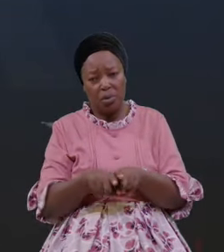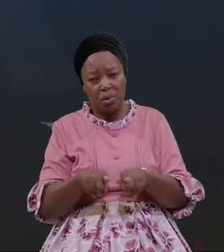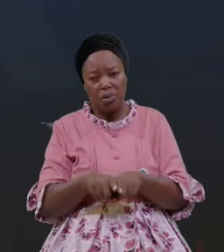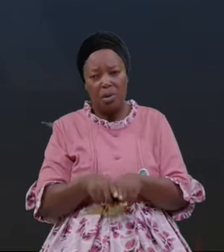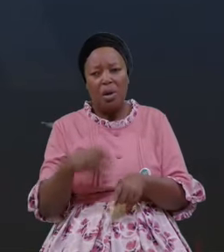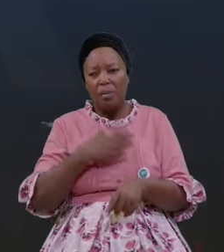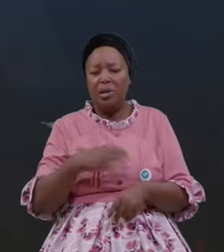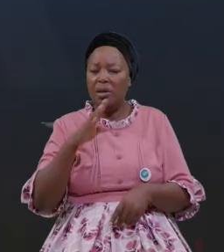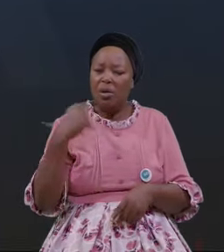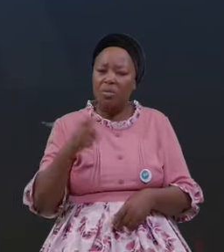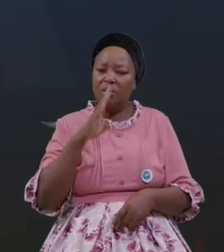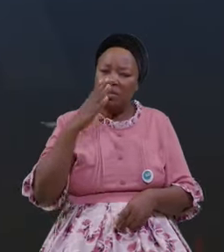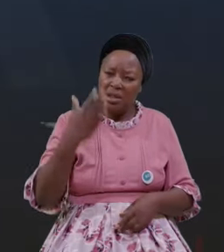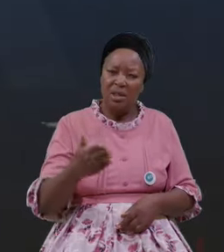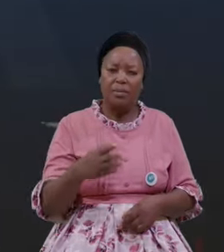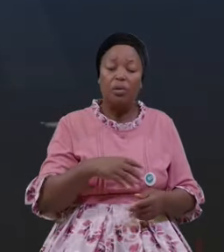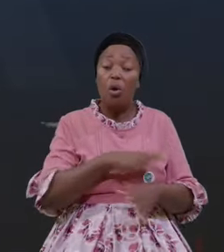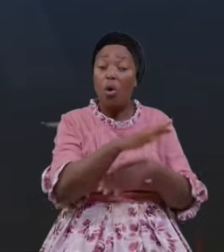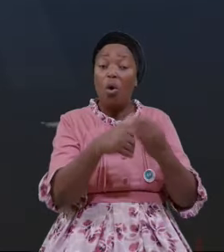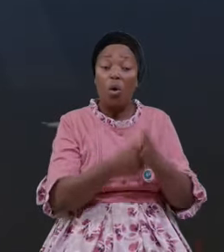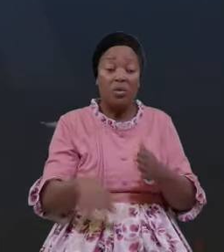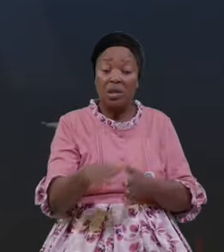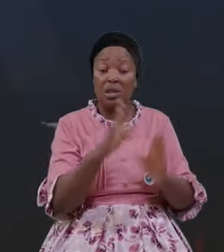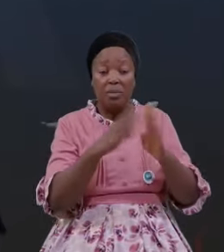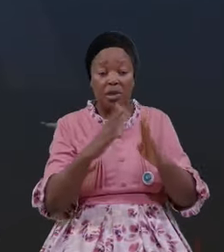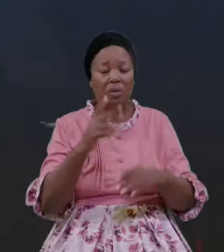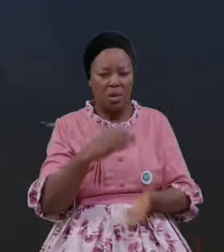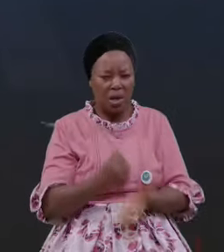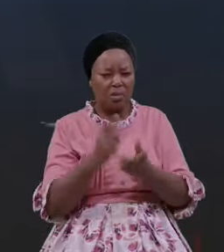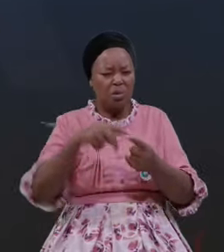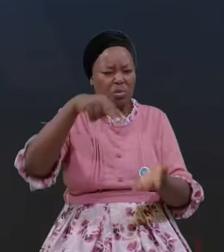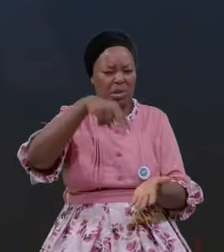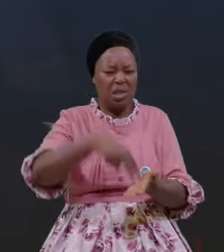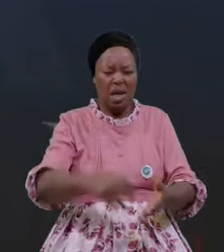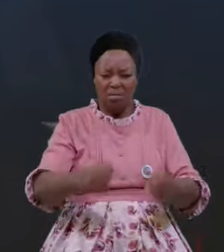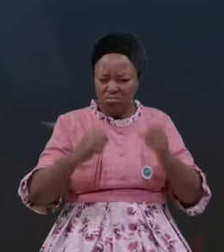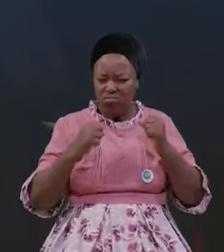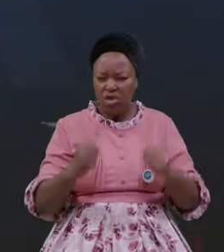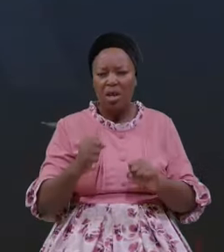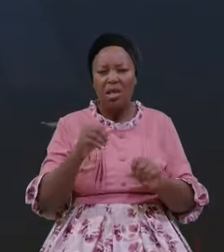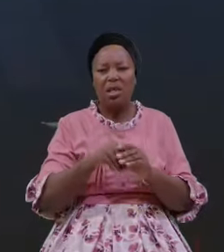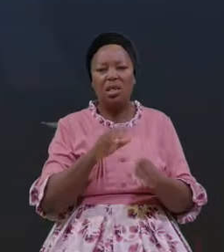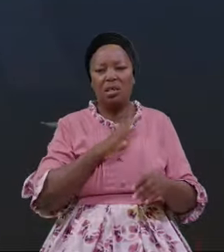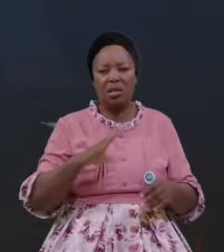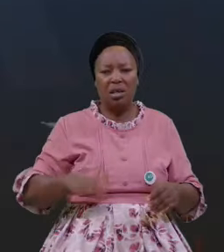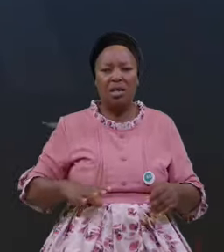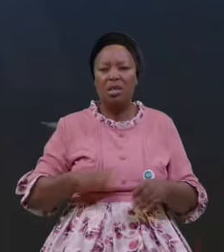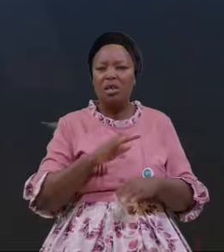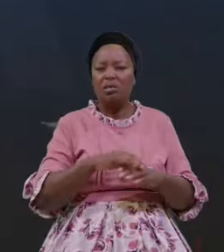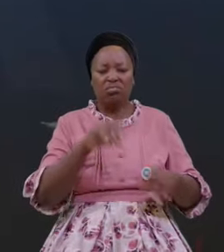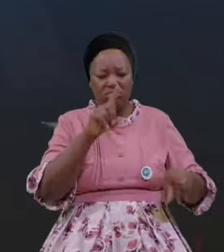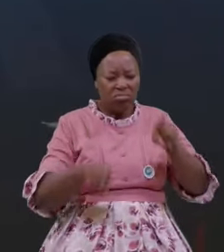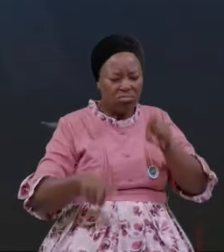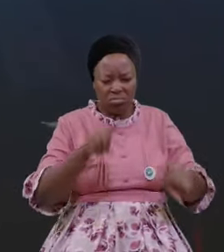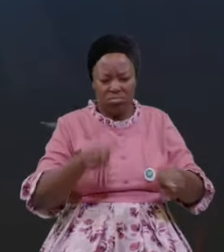global. And the pastor, our convener, is in charge of that also. So be around to be groomed